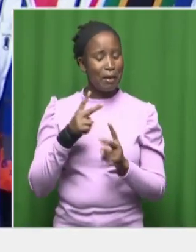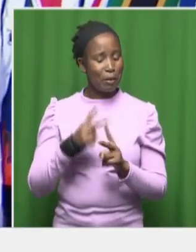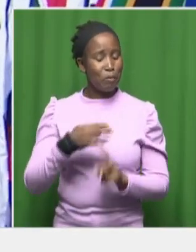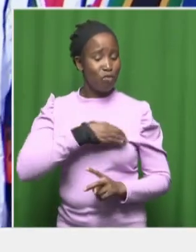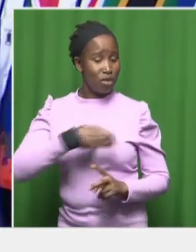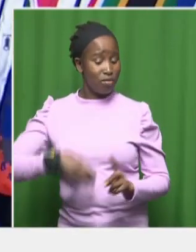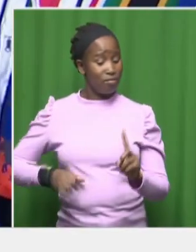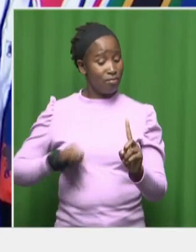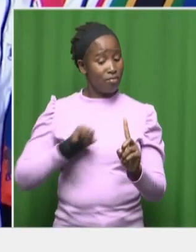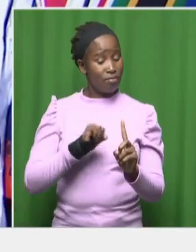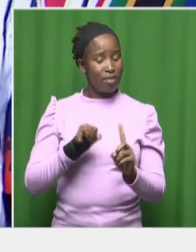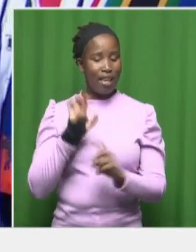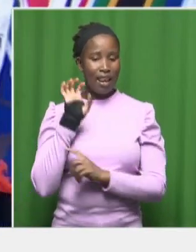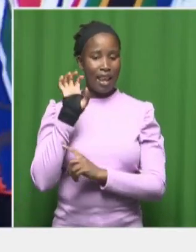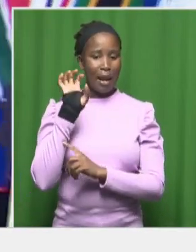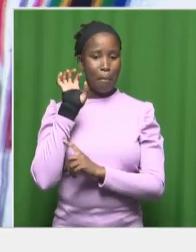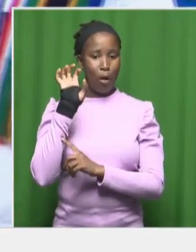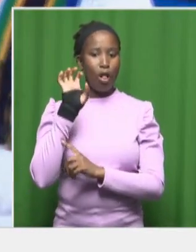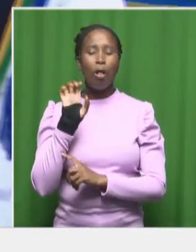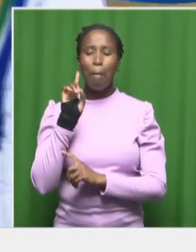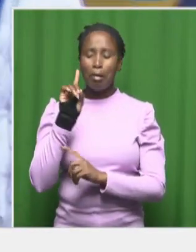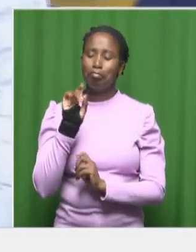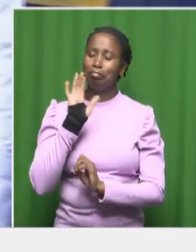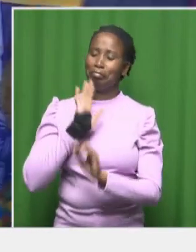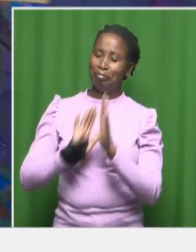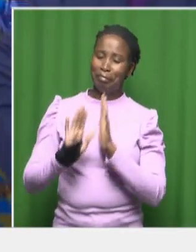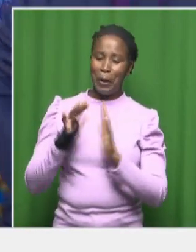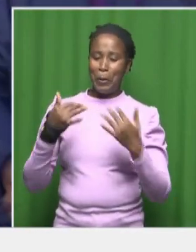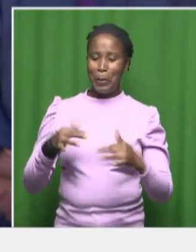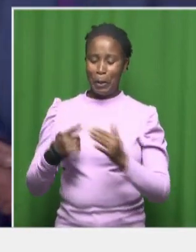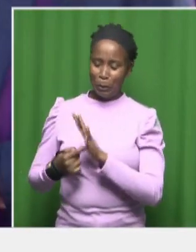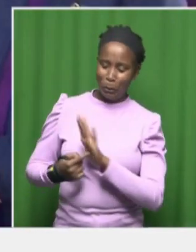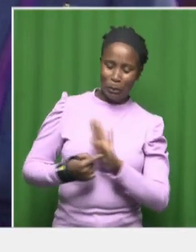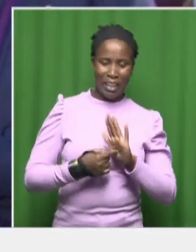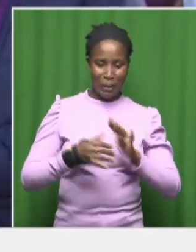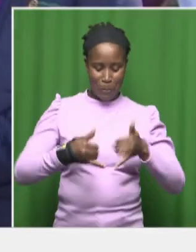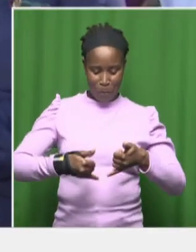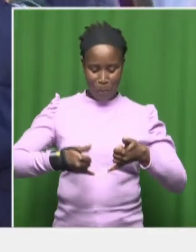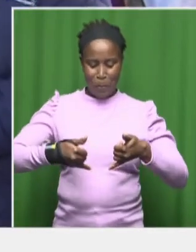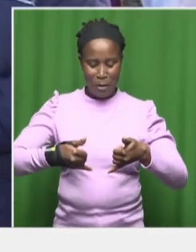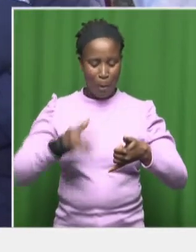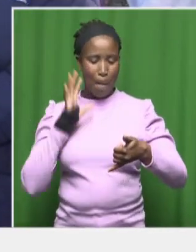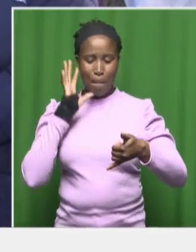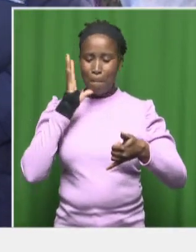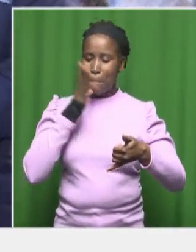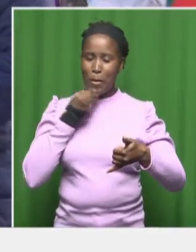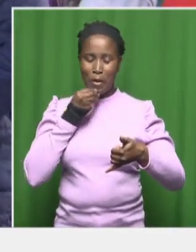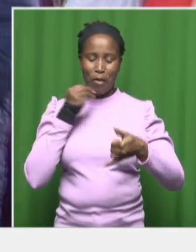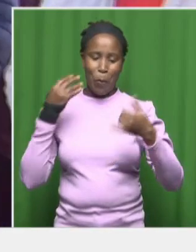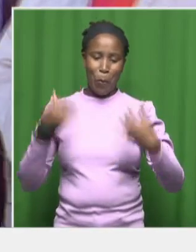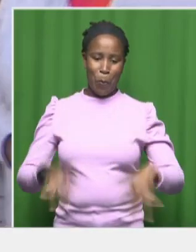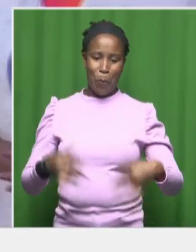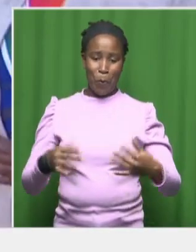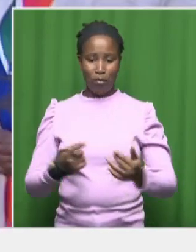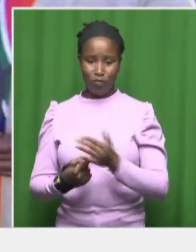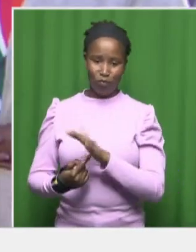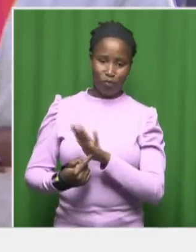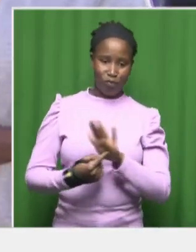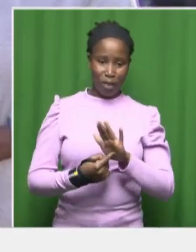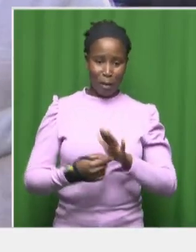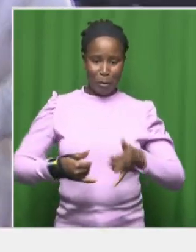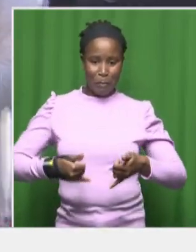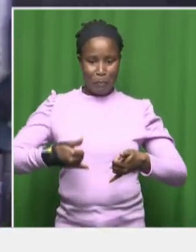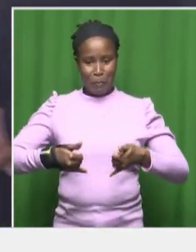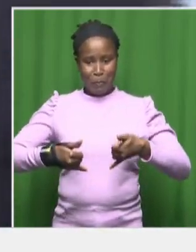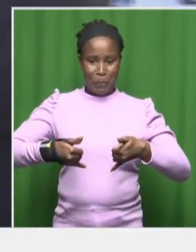South Africa to, of course, showcase that beautiful trophy. And there you have it. It is, of course, being carried